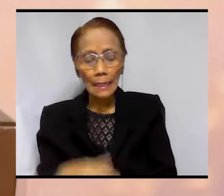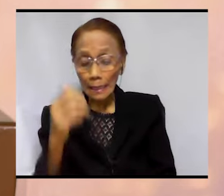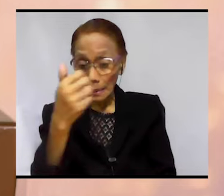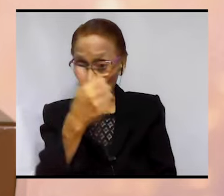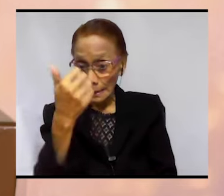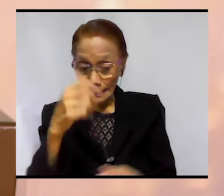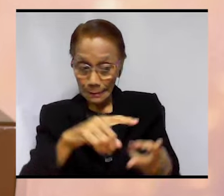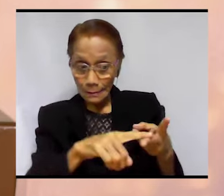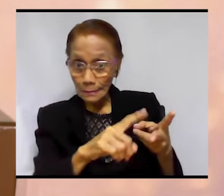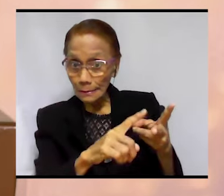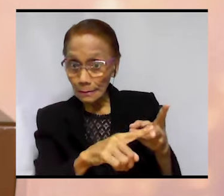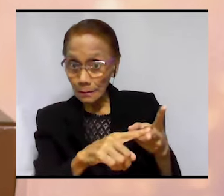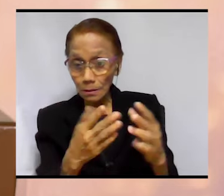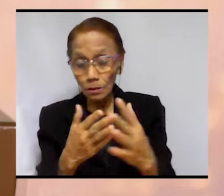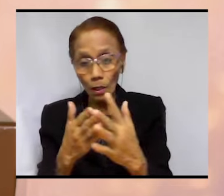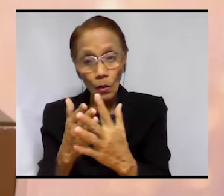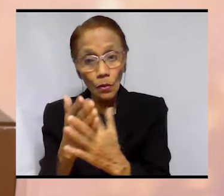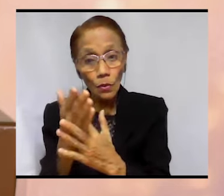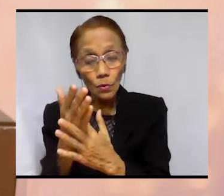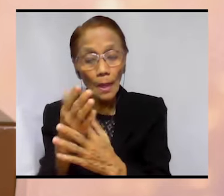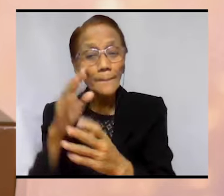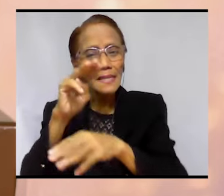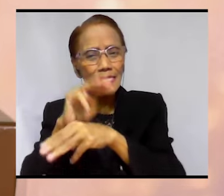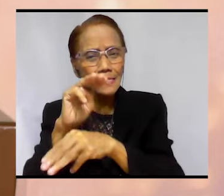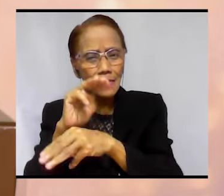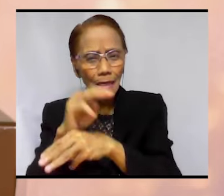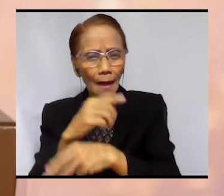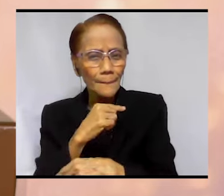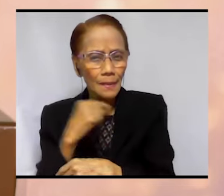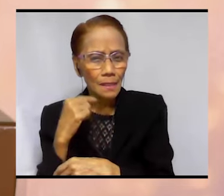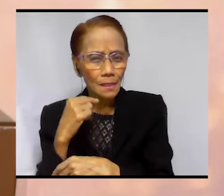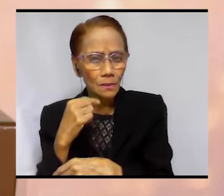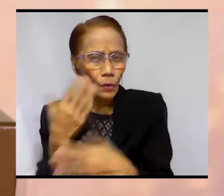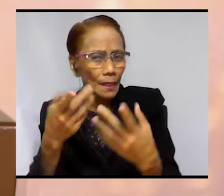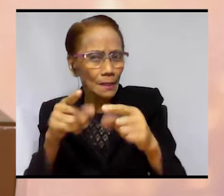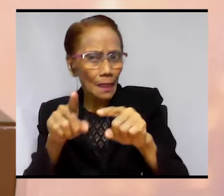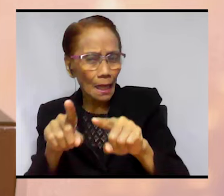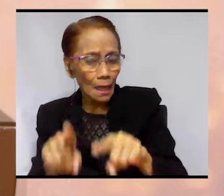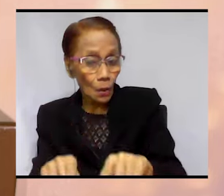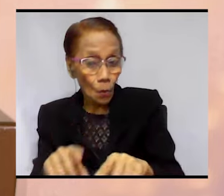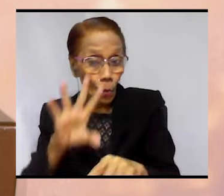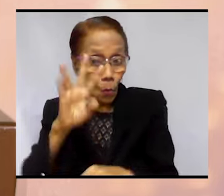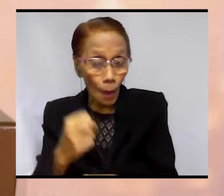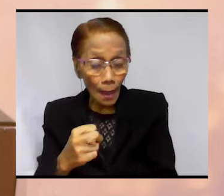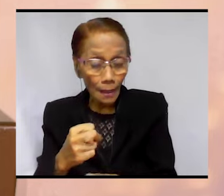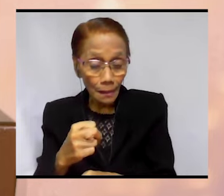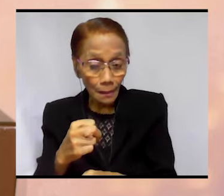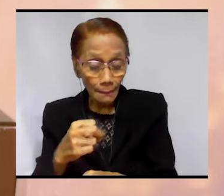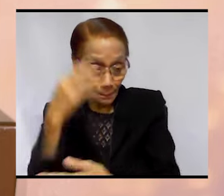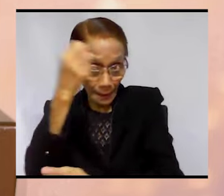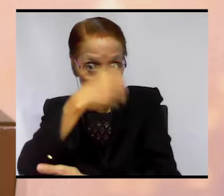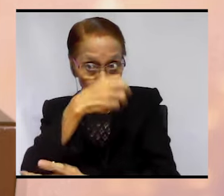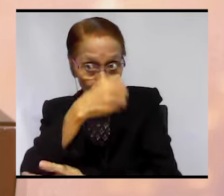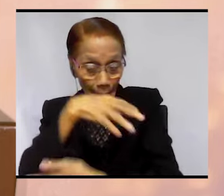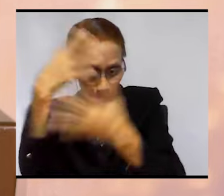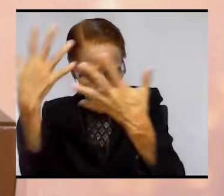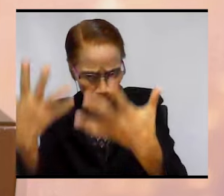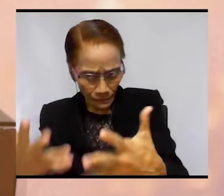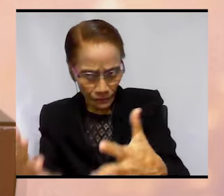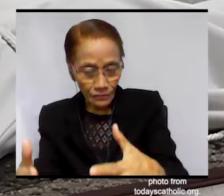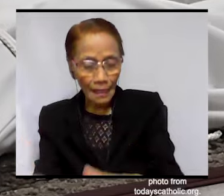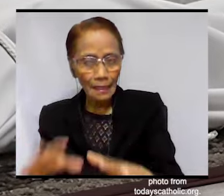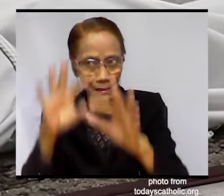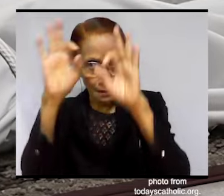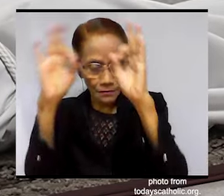The other is through the ministerial priesthood, which happens when a baptized man, having gone through